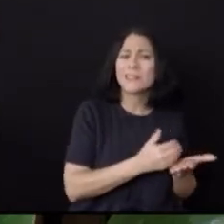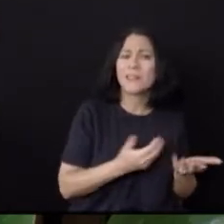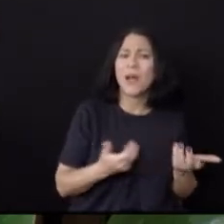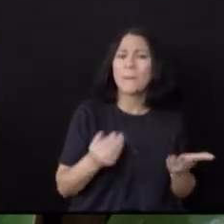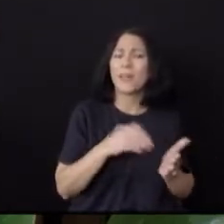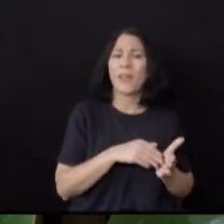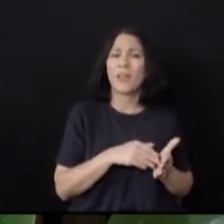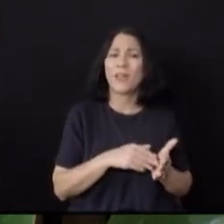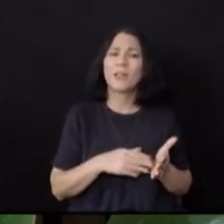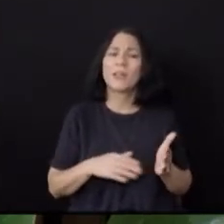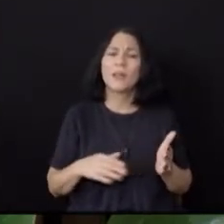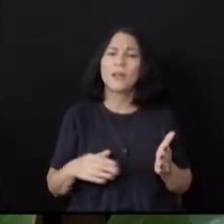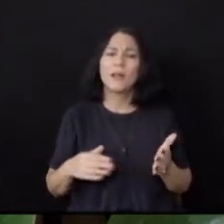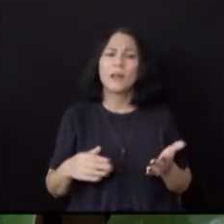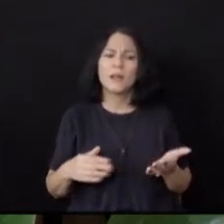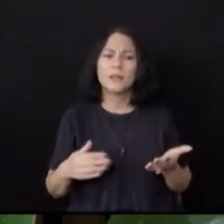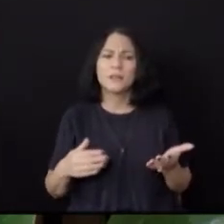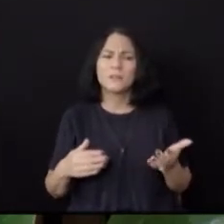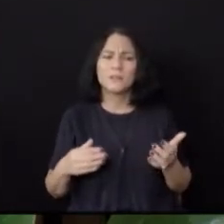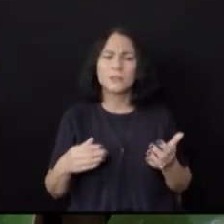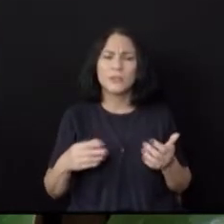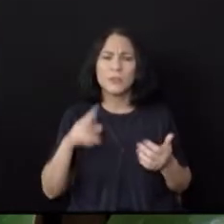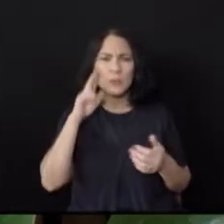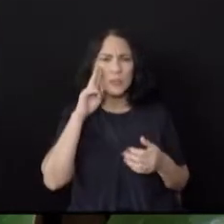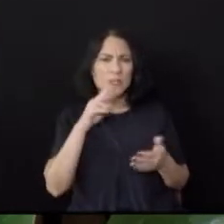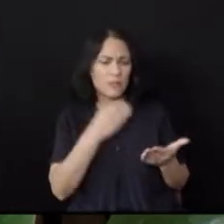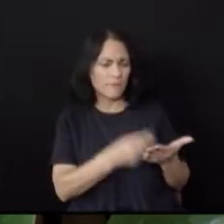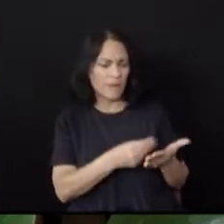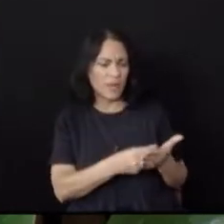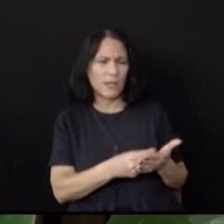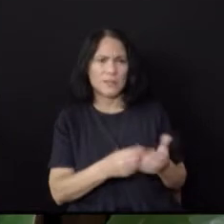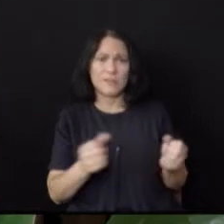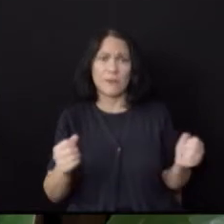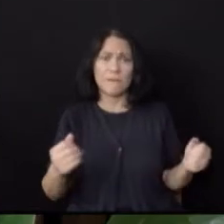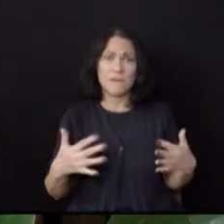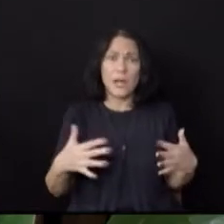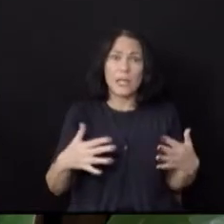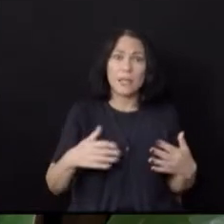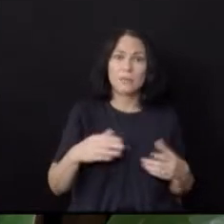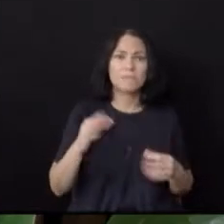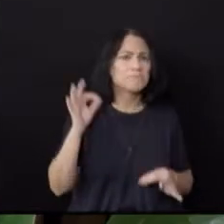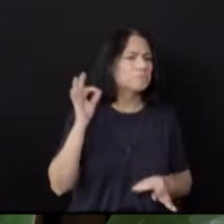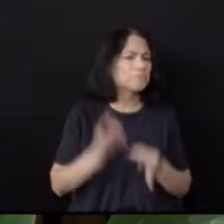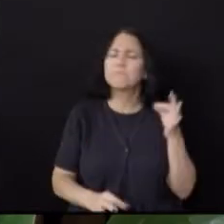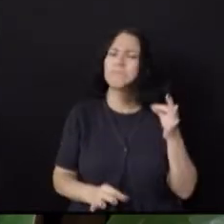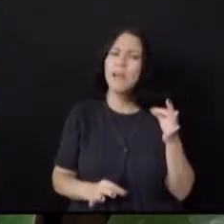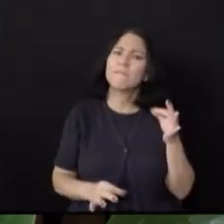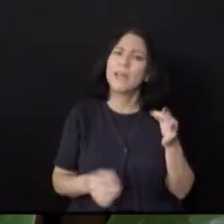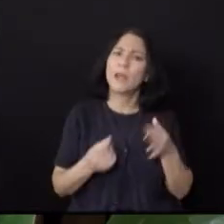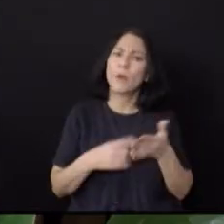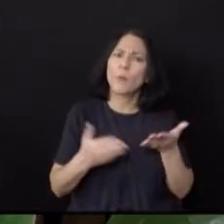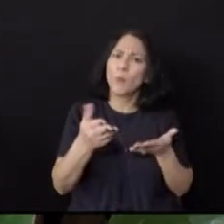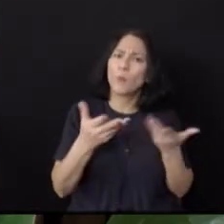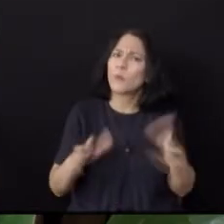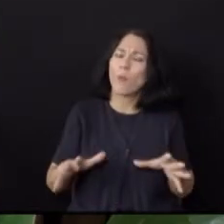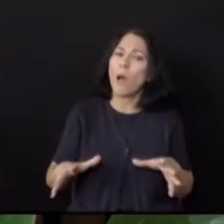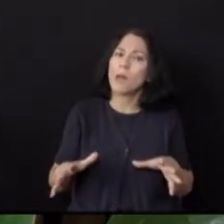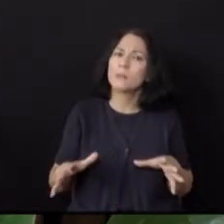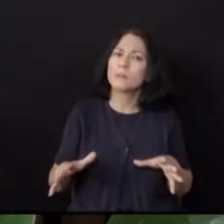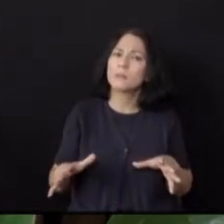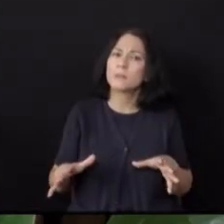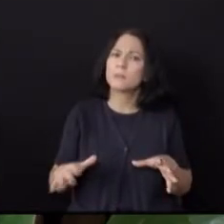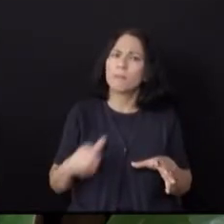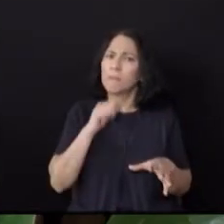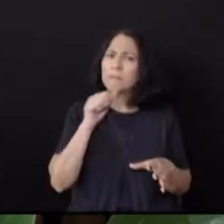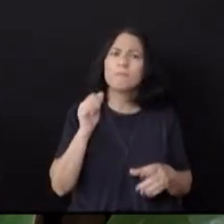bank account and you are afraid. It's not fair what you've lost. Through no fault